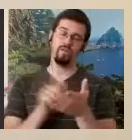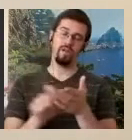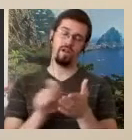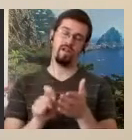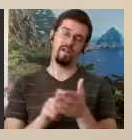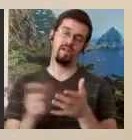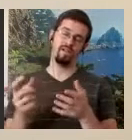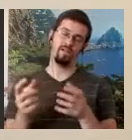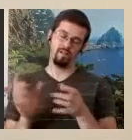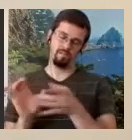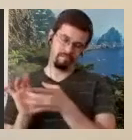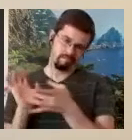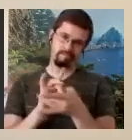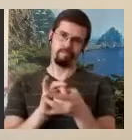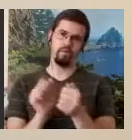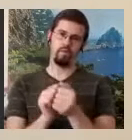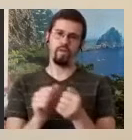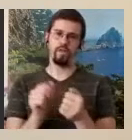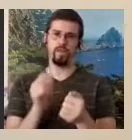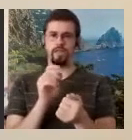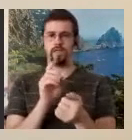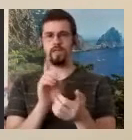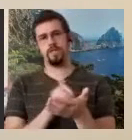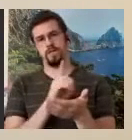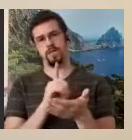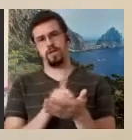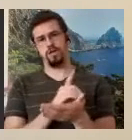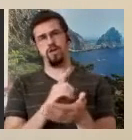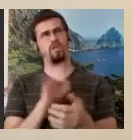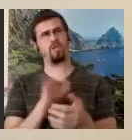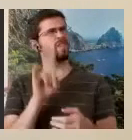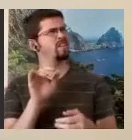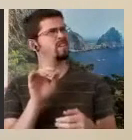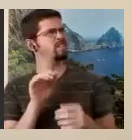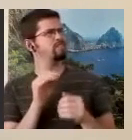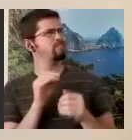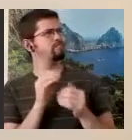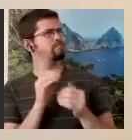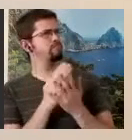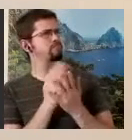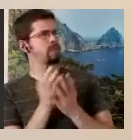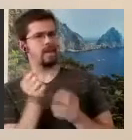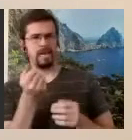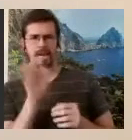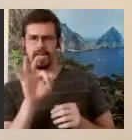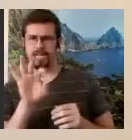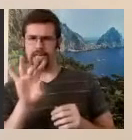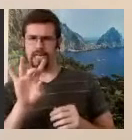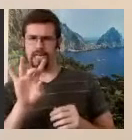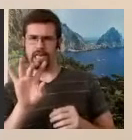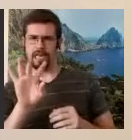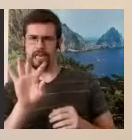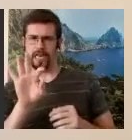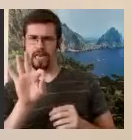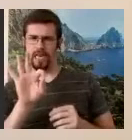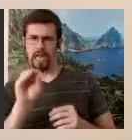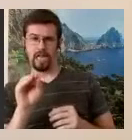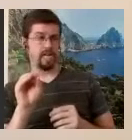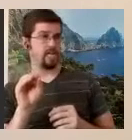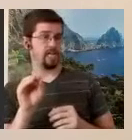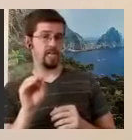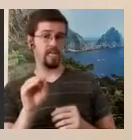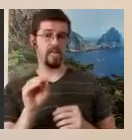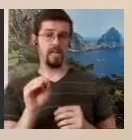the dictionary. Yeah. I think it's about the late 1990s that Dr. Alexander, I think, started using SignWriting in